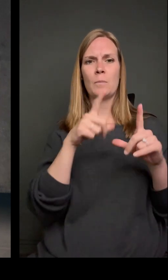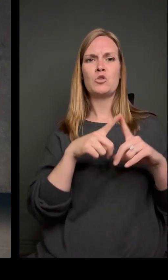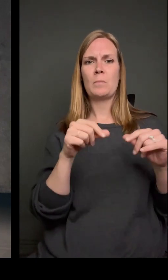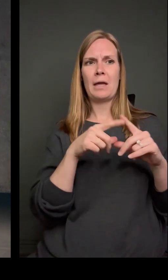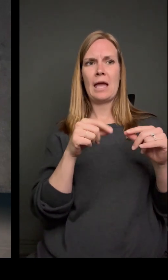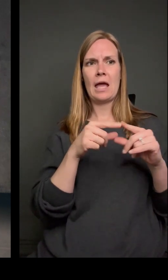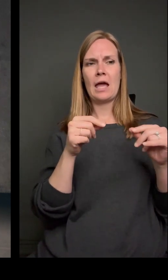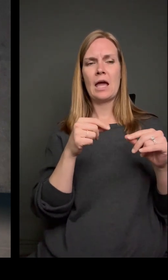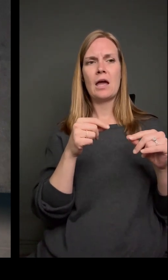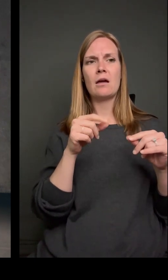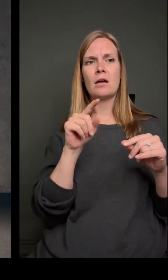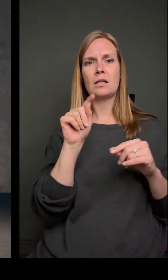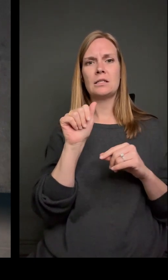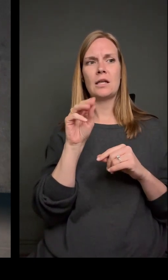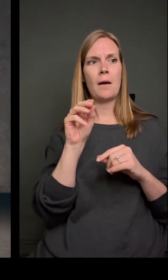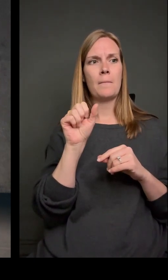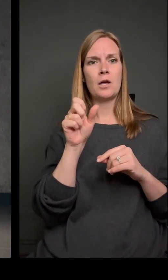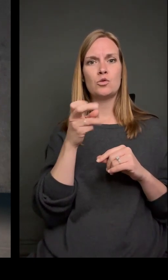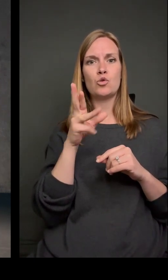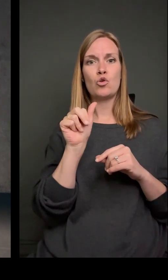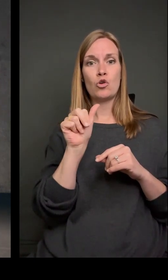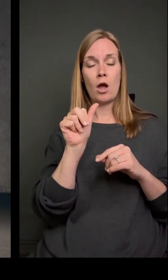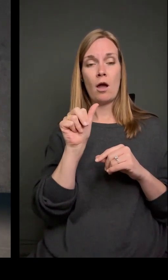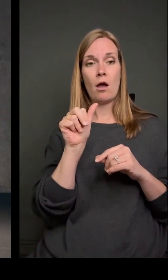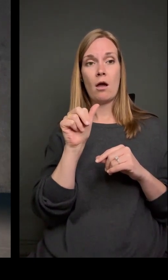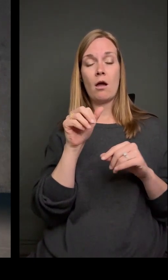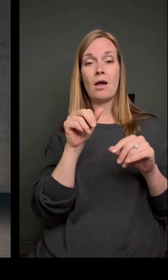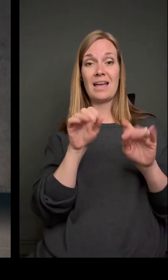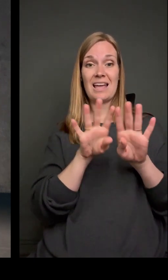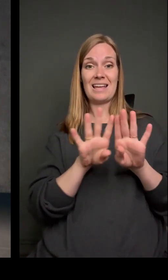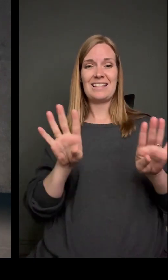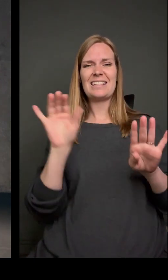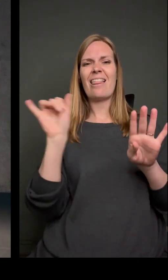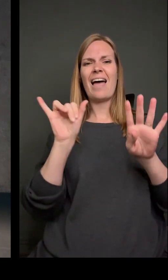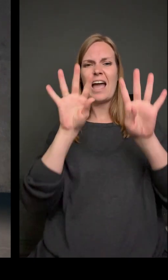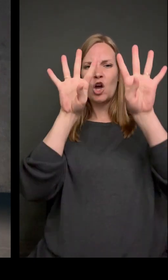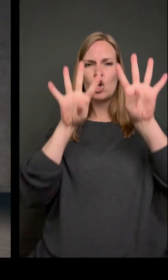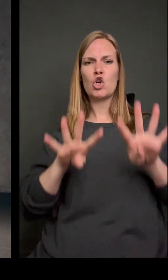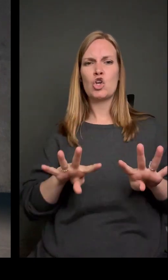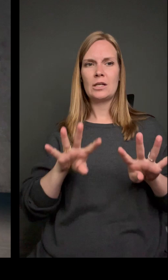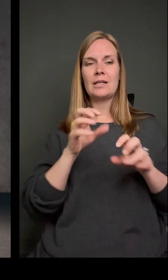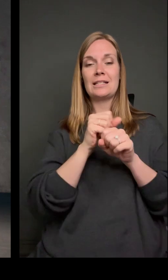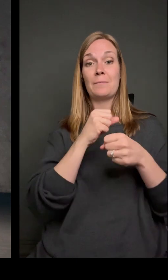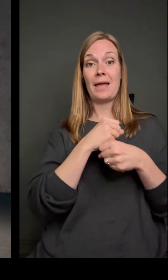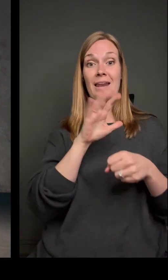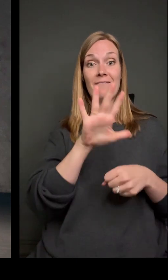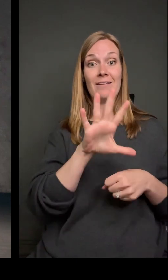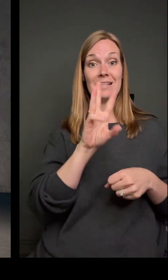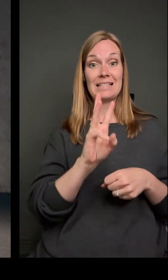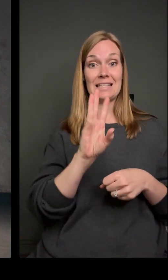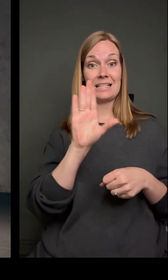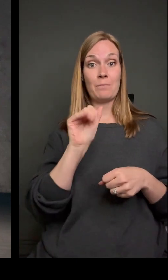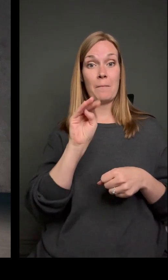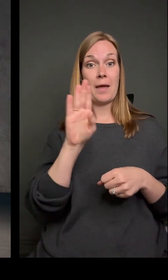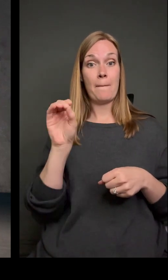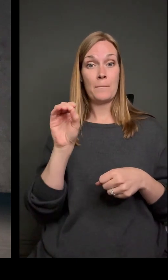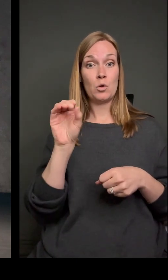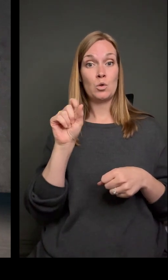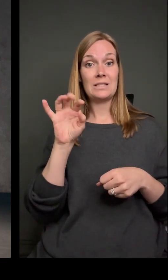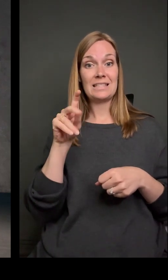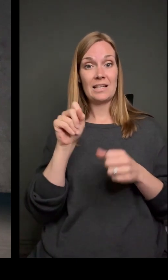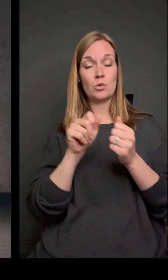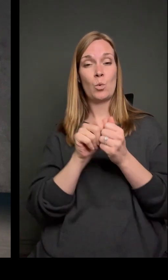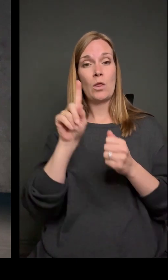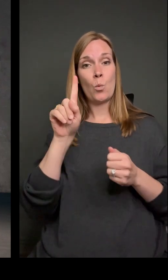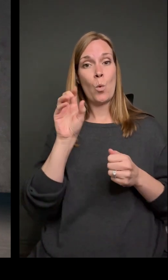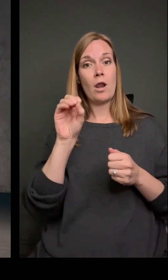that. Tamasurare is a kind of curtain, so as you can see, it's kind of a bamboo curtain. It's made up of 56 bamboo sticks that are tied together with 108